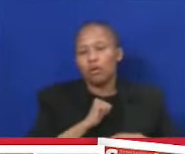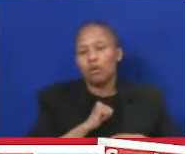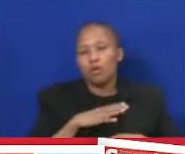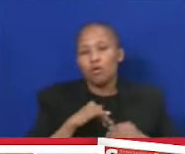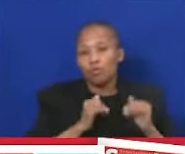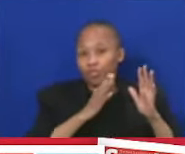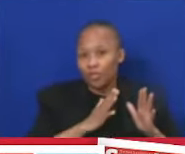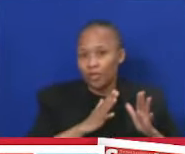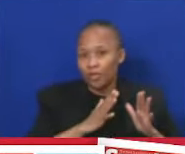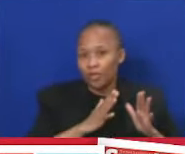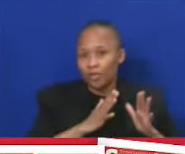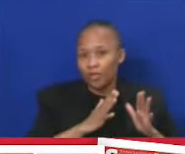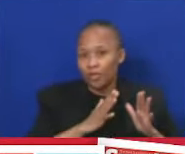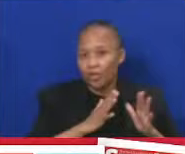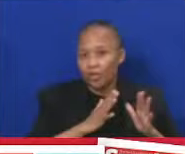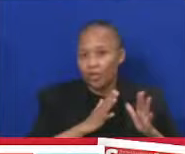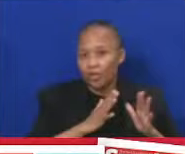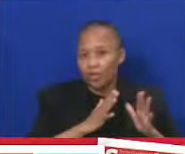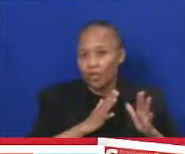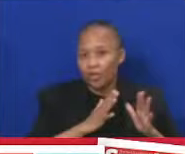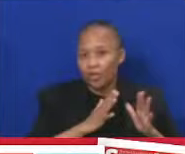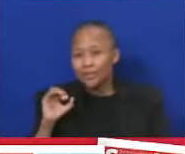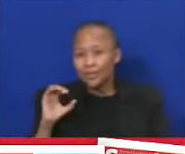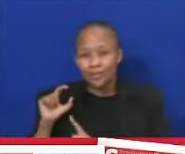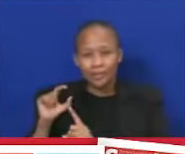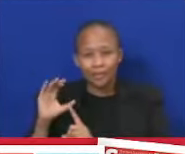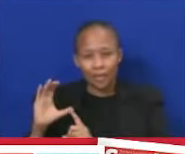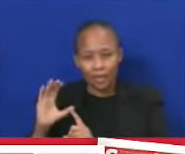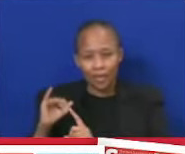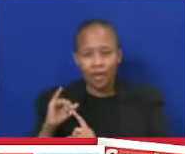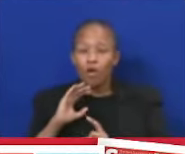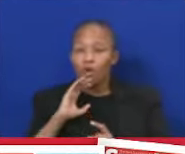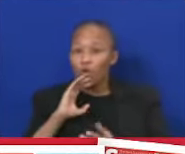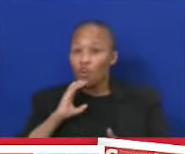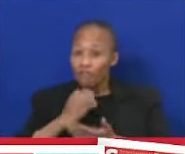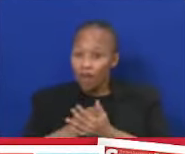Witness C, do you confirm the contents of paragraph 1?